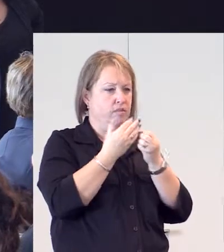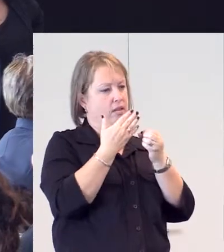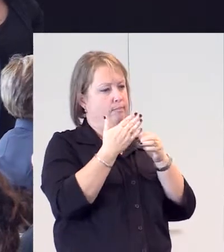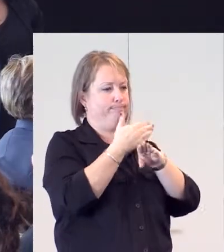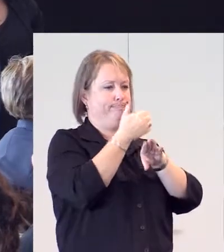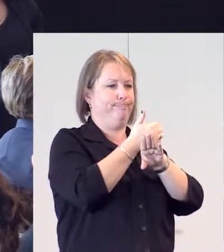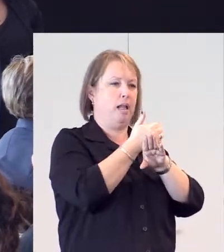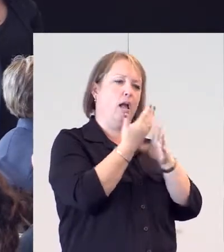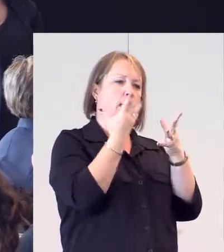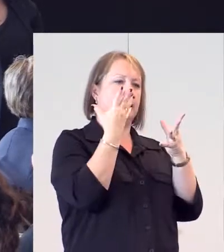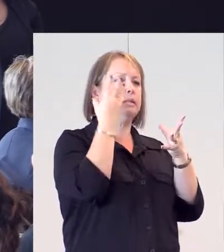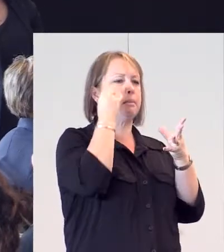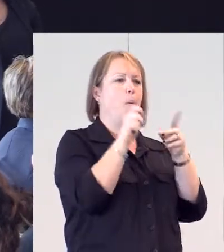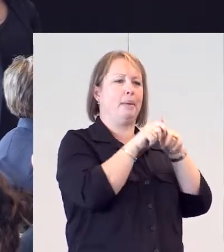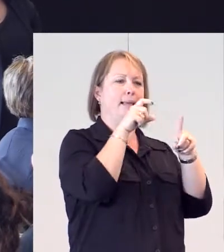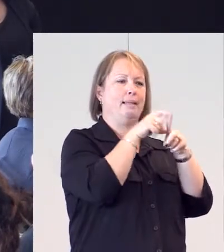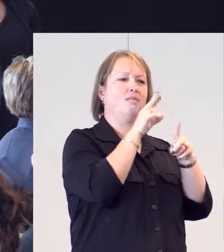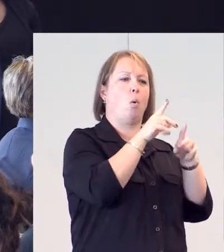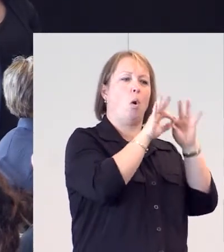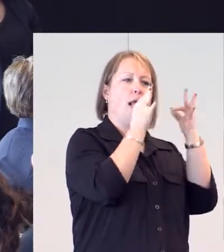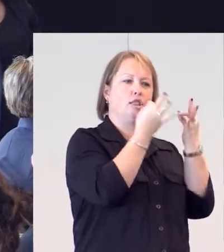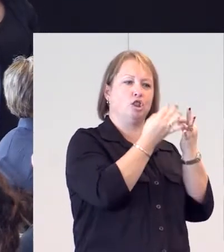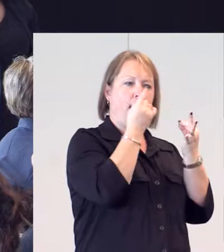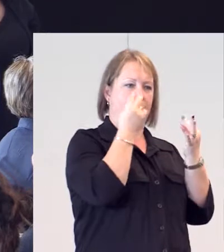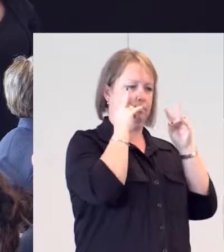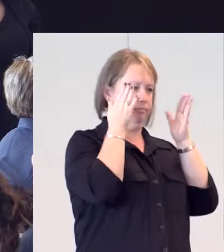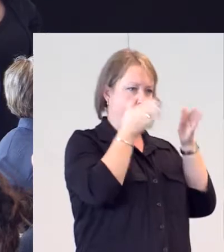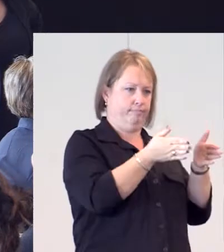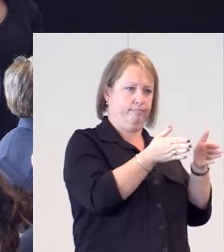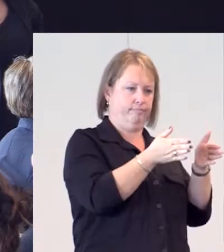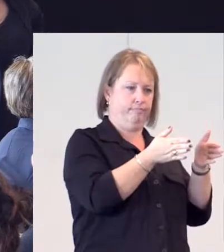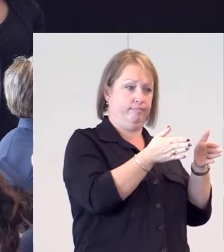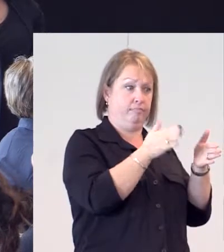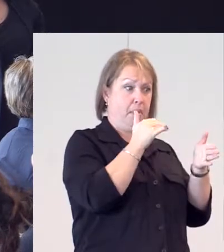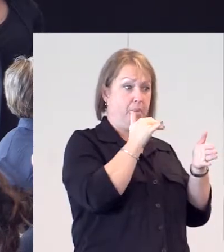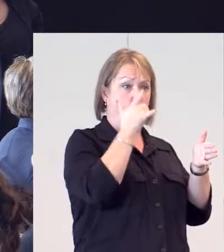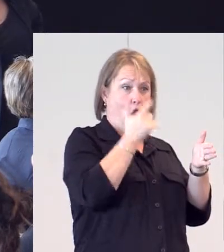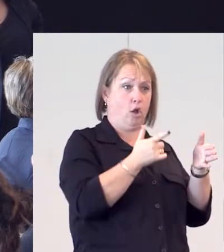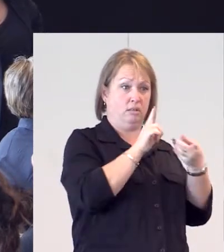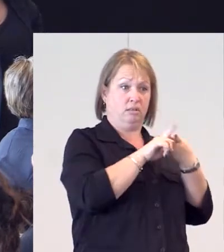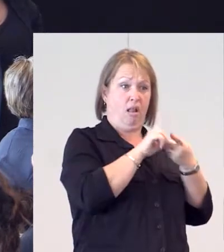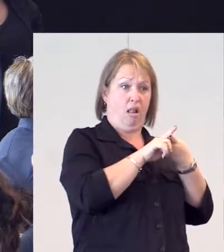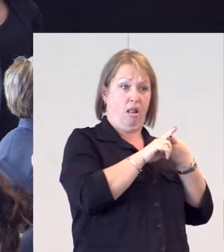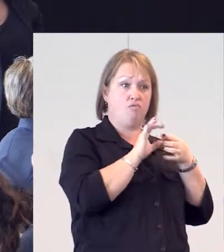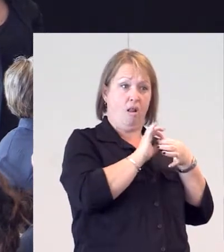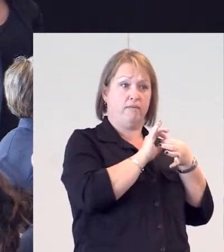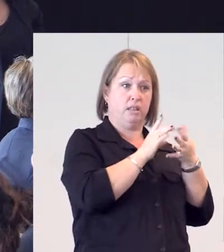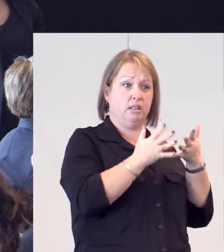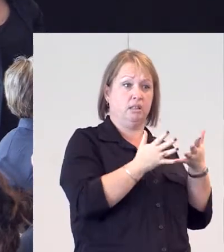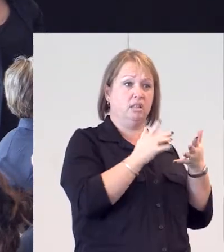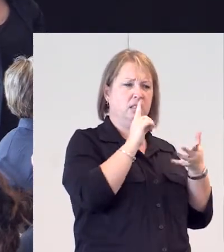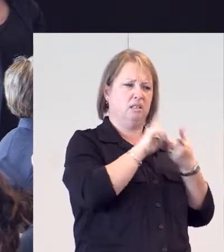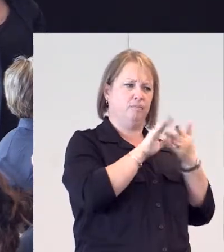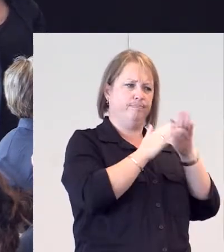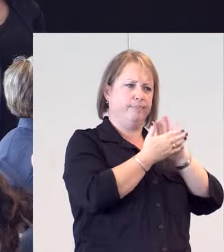typical PD for organisations to look at. Now a lot of that's probably still relevant and it's still within